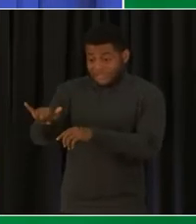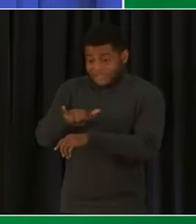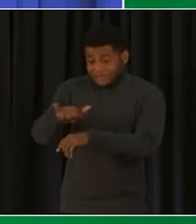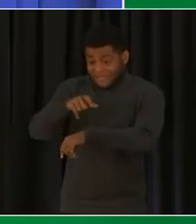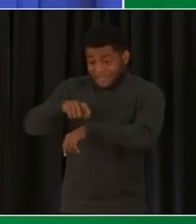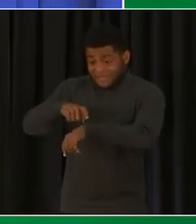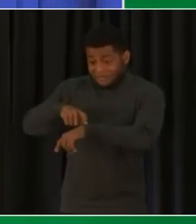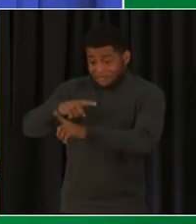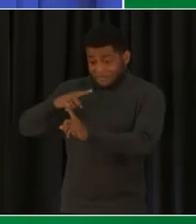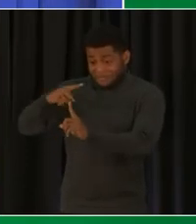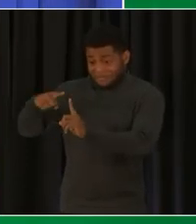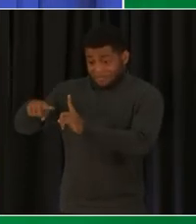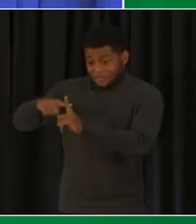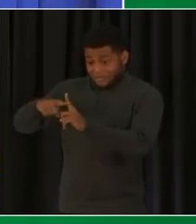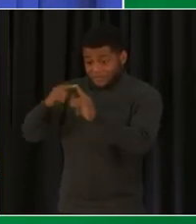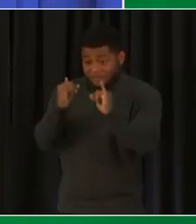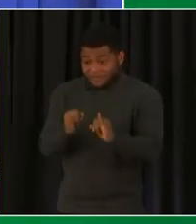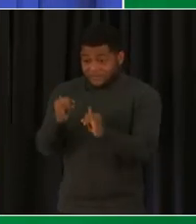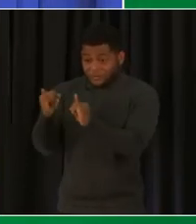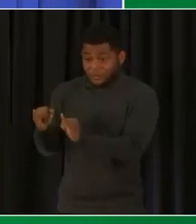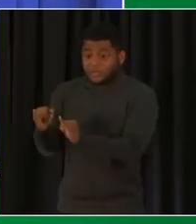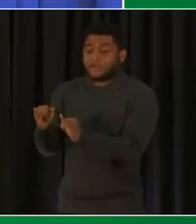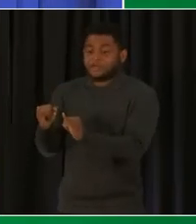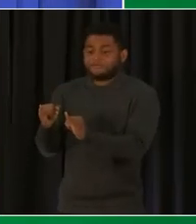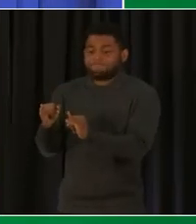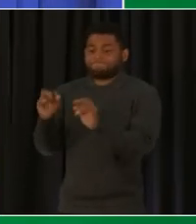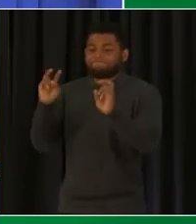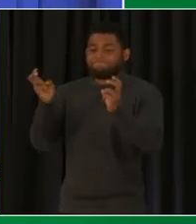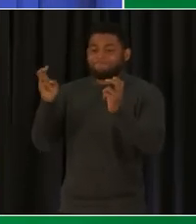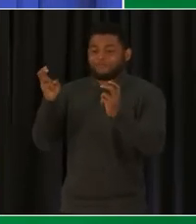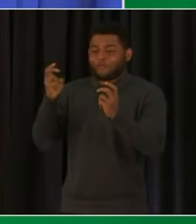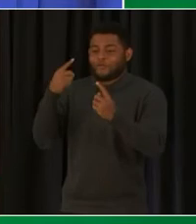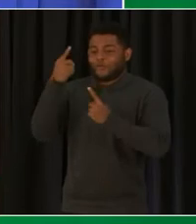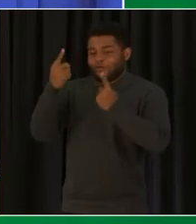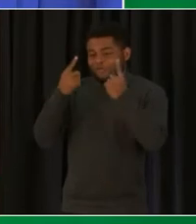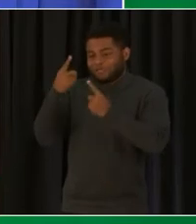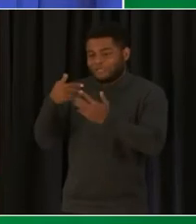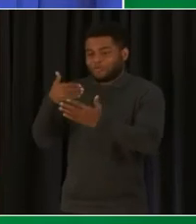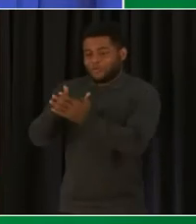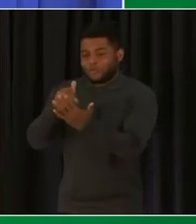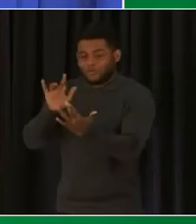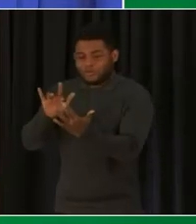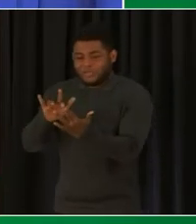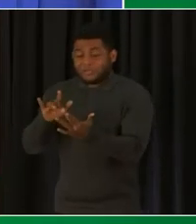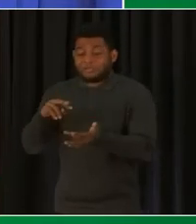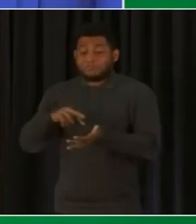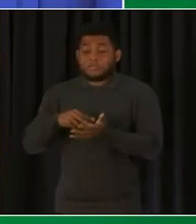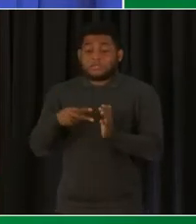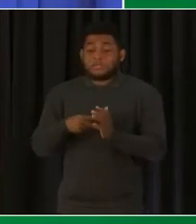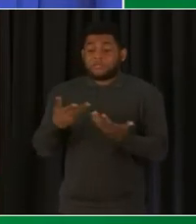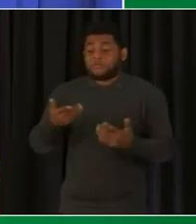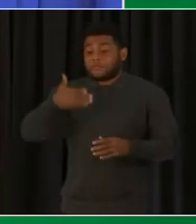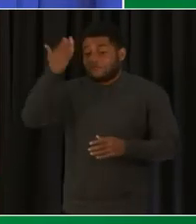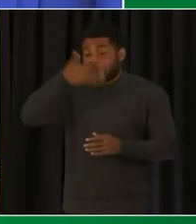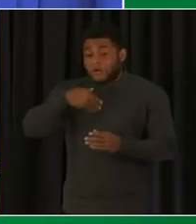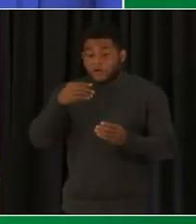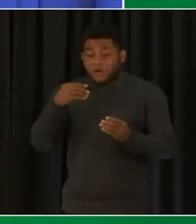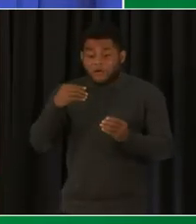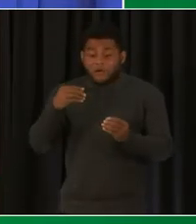a positive individual could be considered a close contact. So that could be custodian, front office